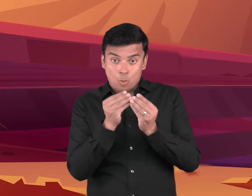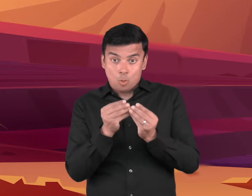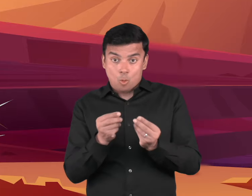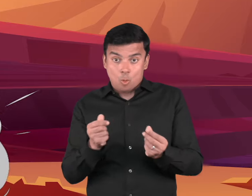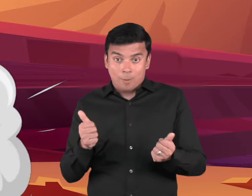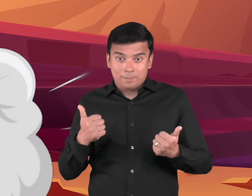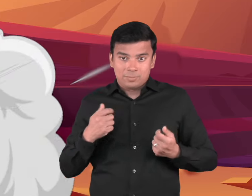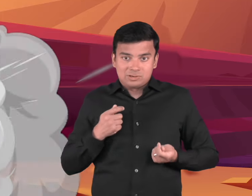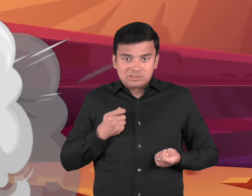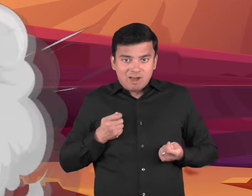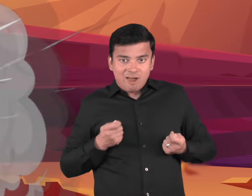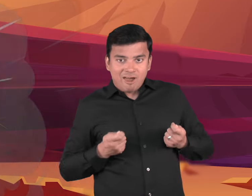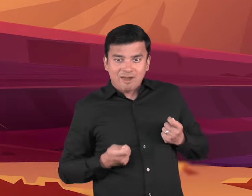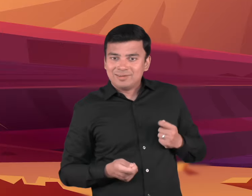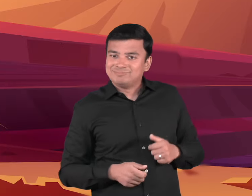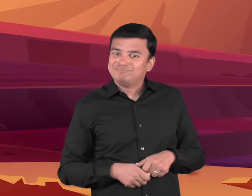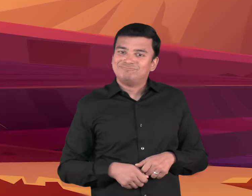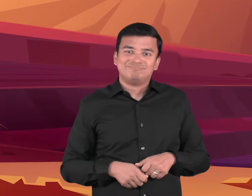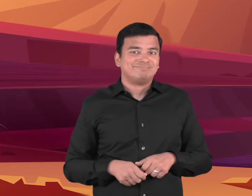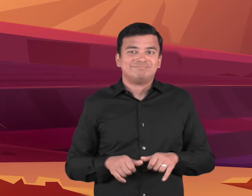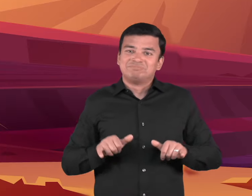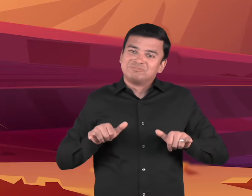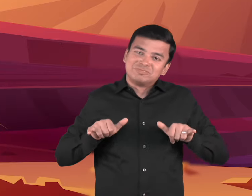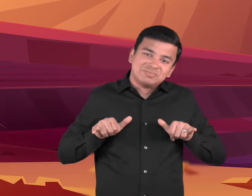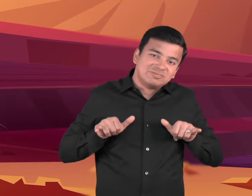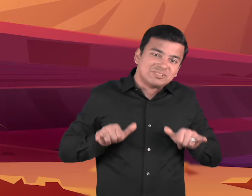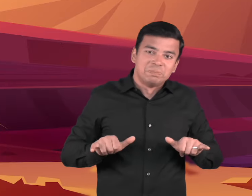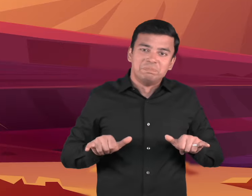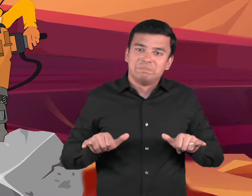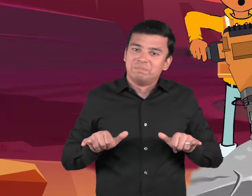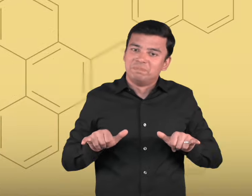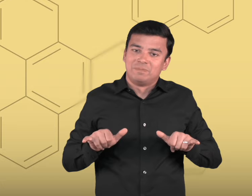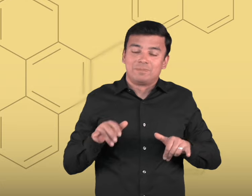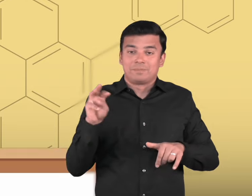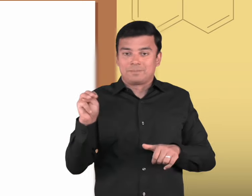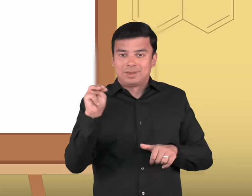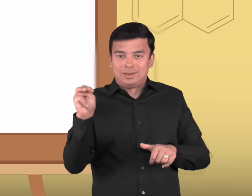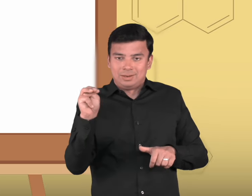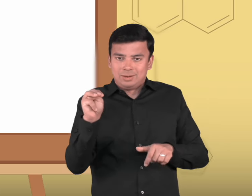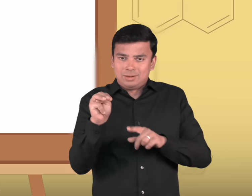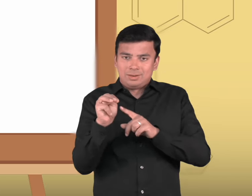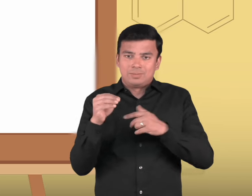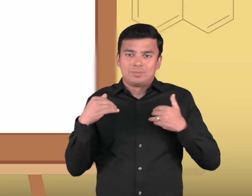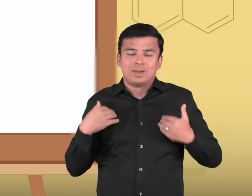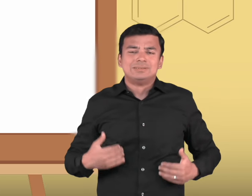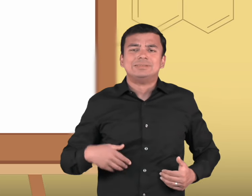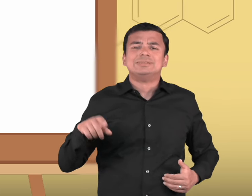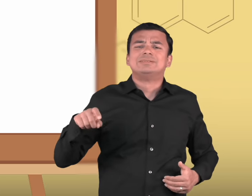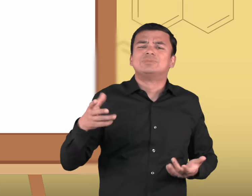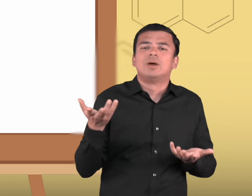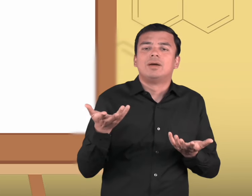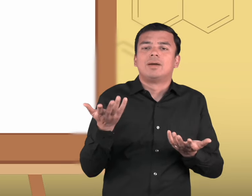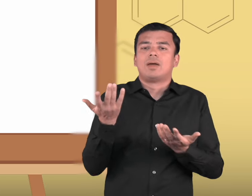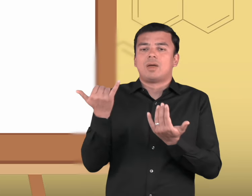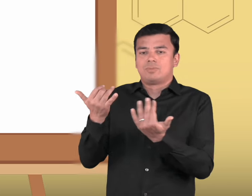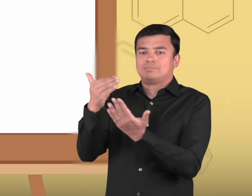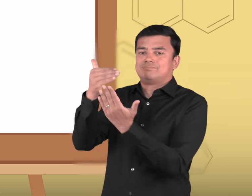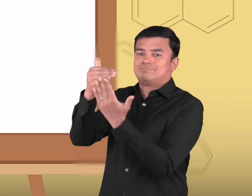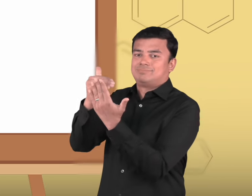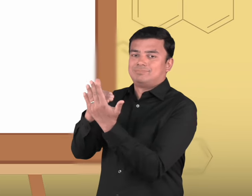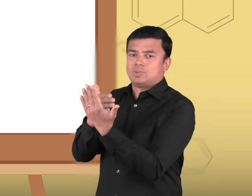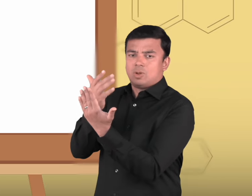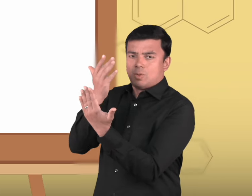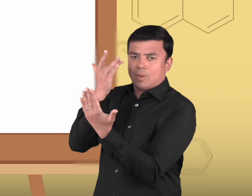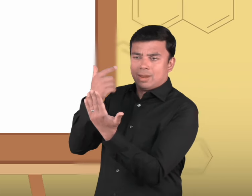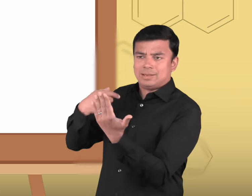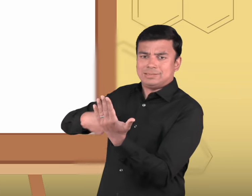minerals cannot be broken down or Changed by your body here you can see a list of some of the minerals your body